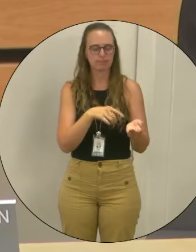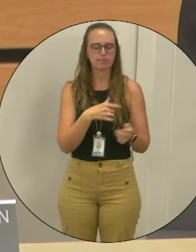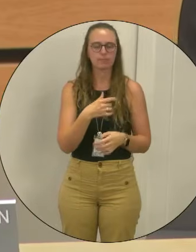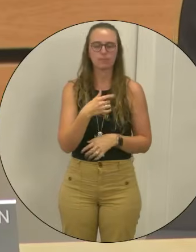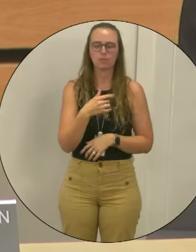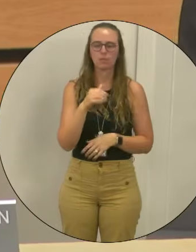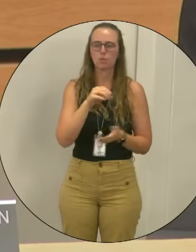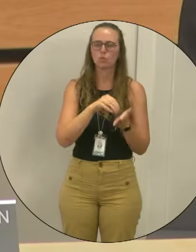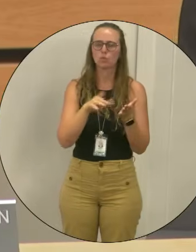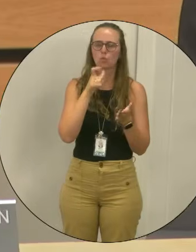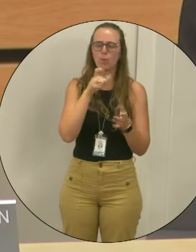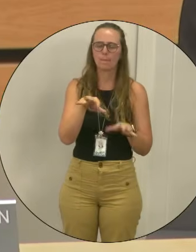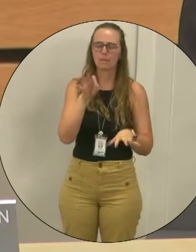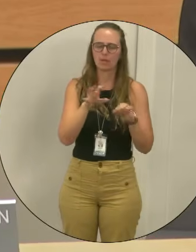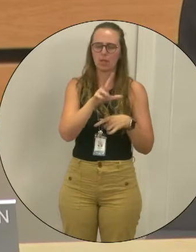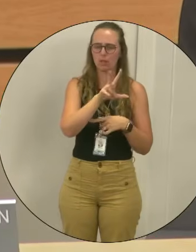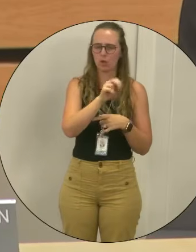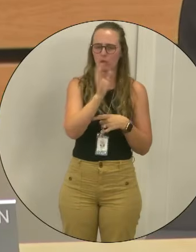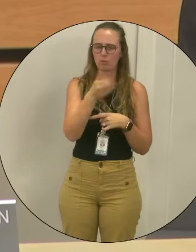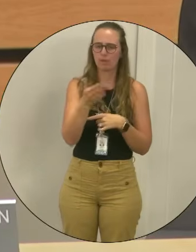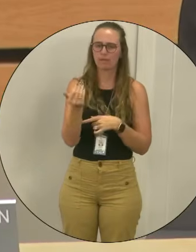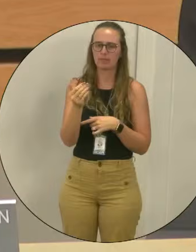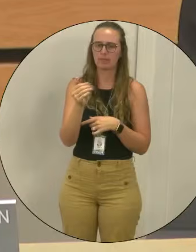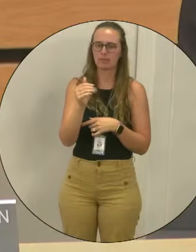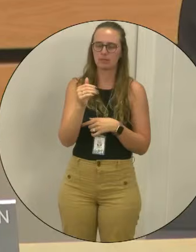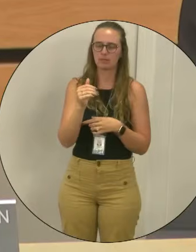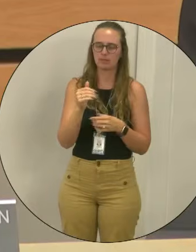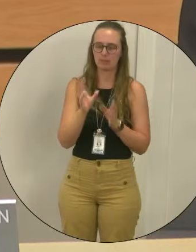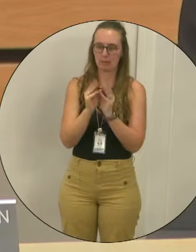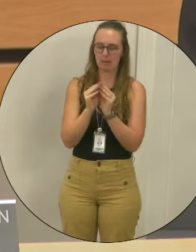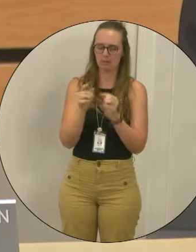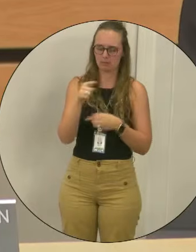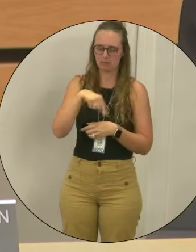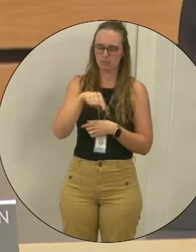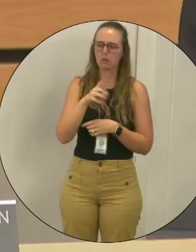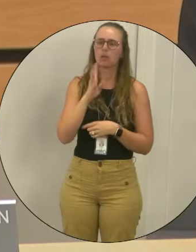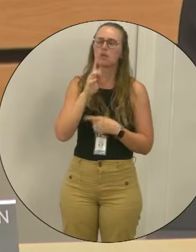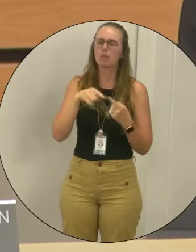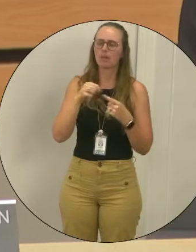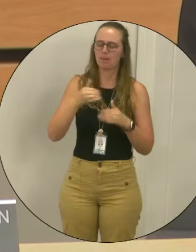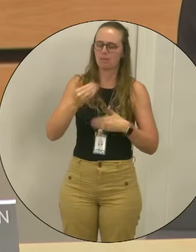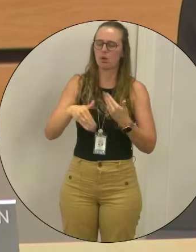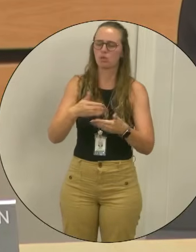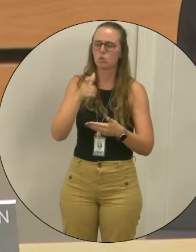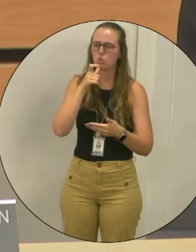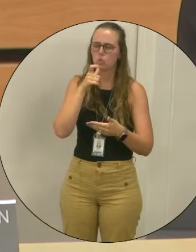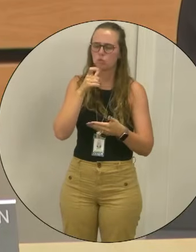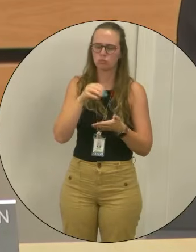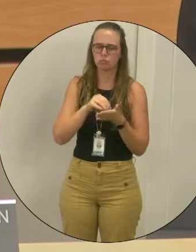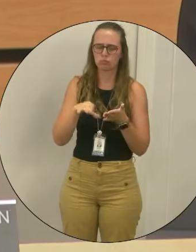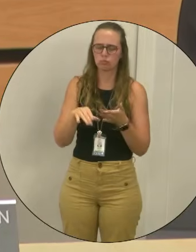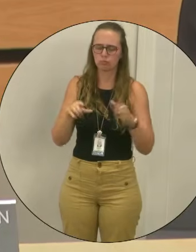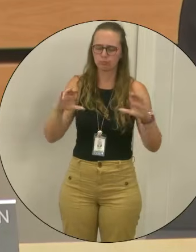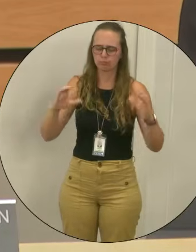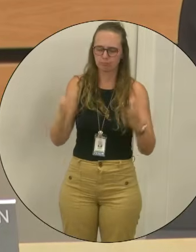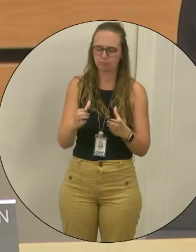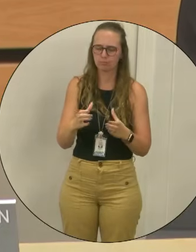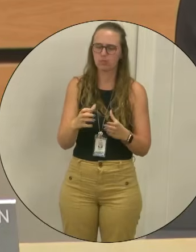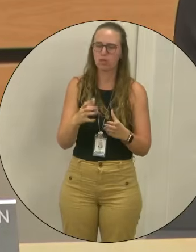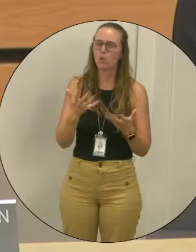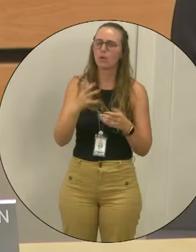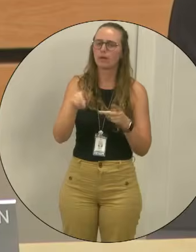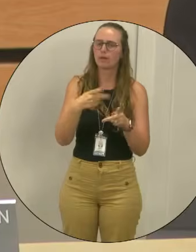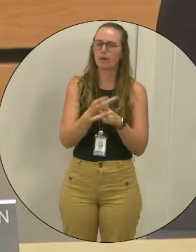were selected, the 30 per 15 sessions, talk about that process, and I'm curious about what kind of